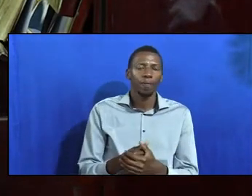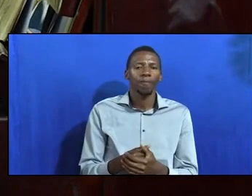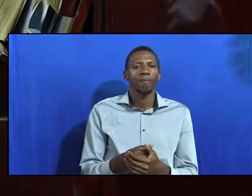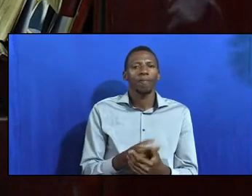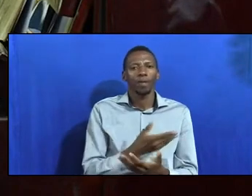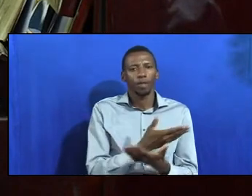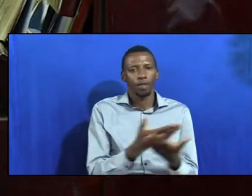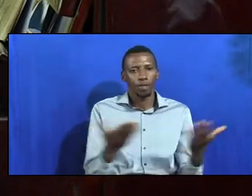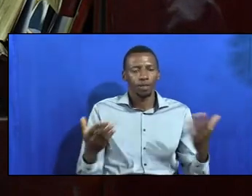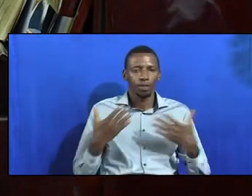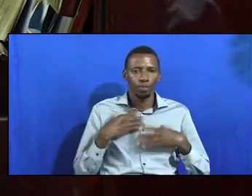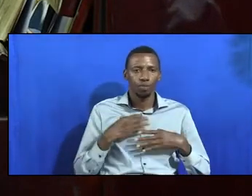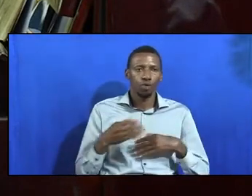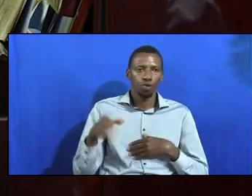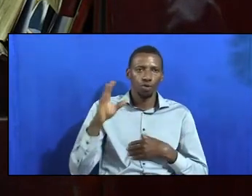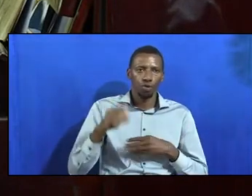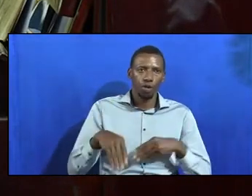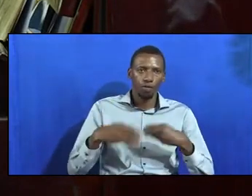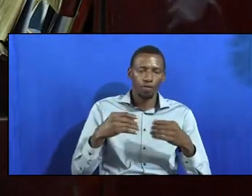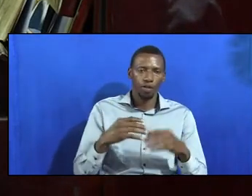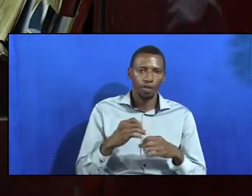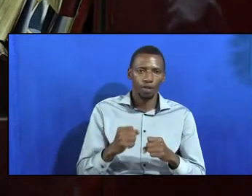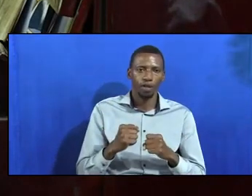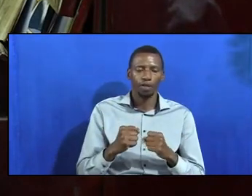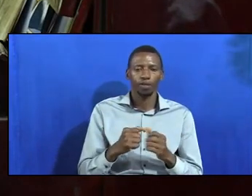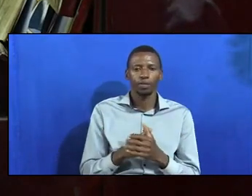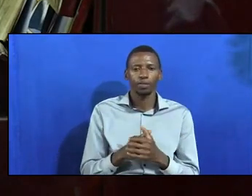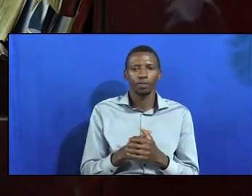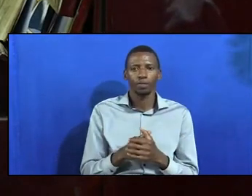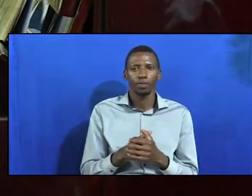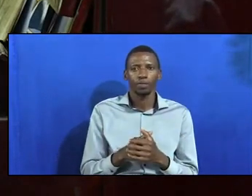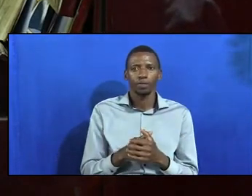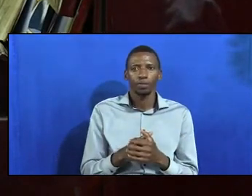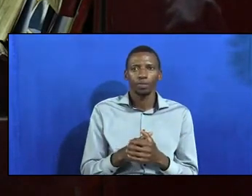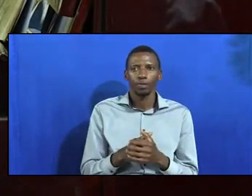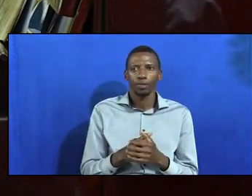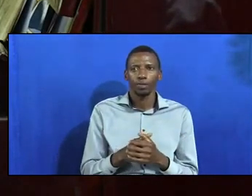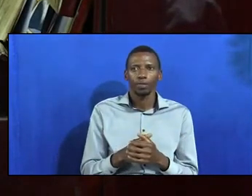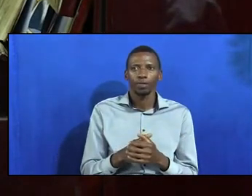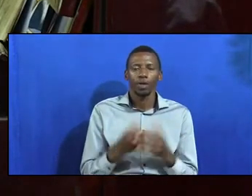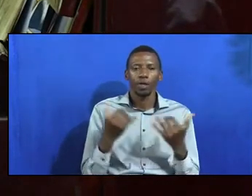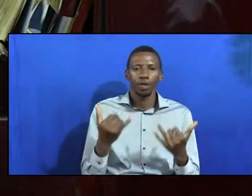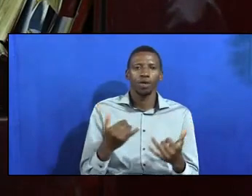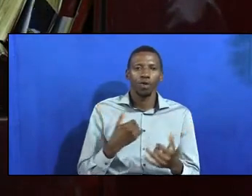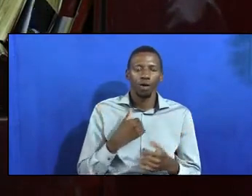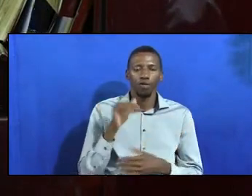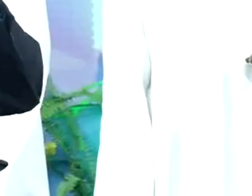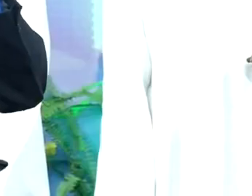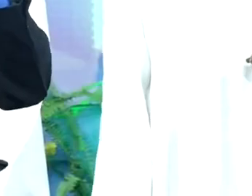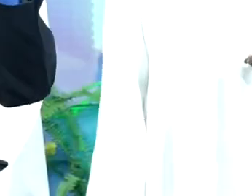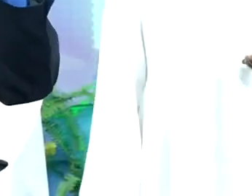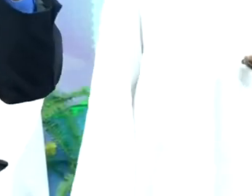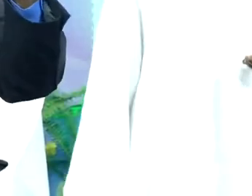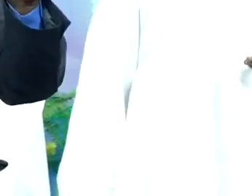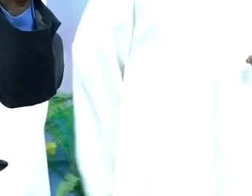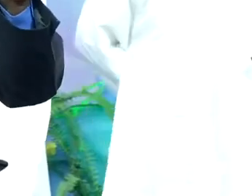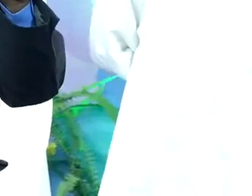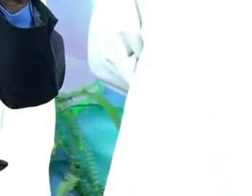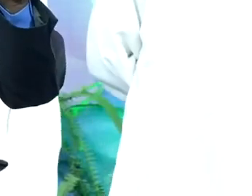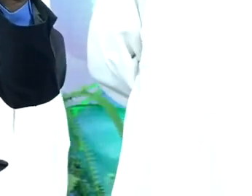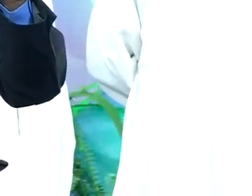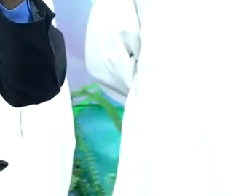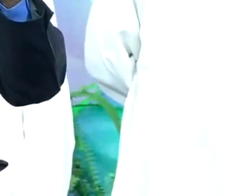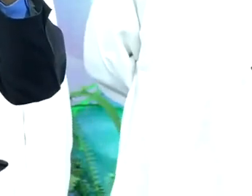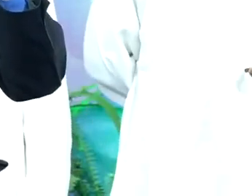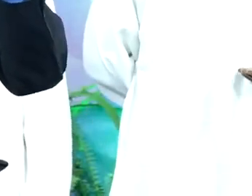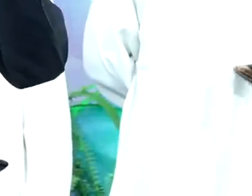courage. Okay, now I have one more request. You are here in the